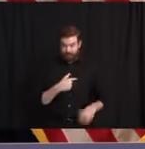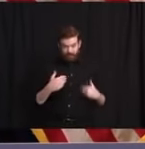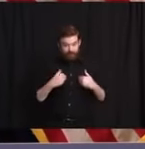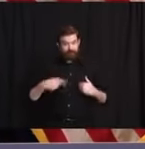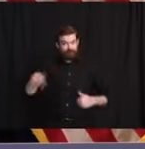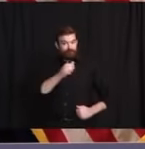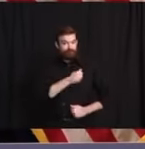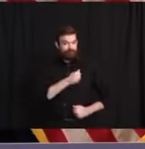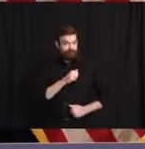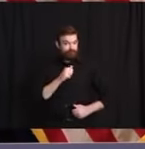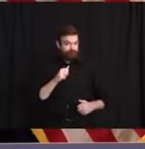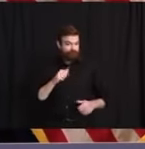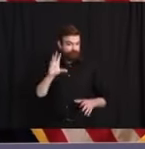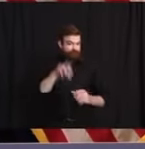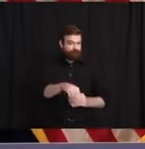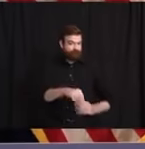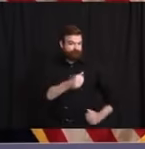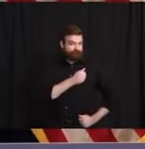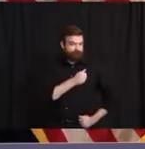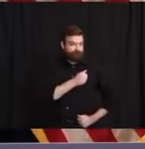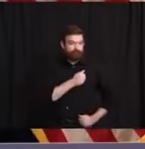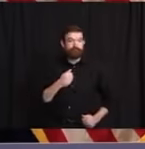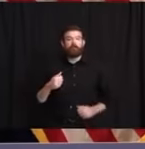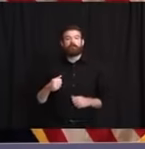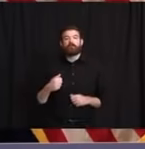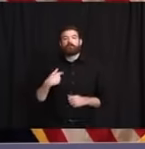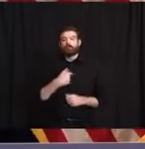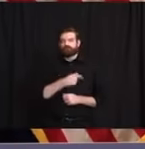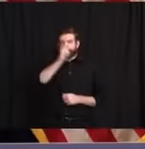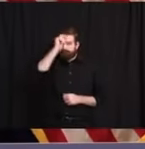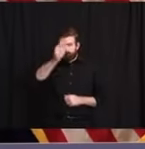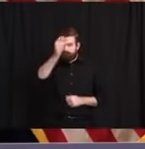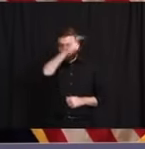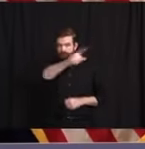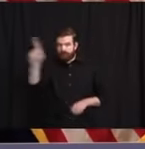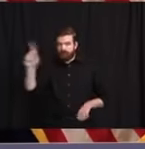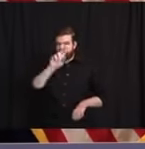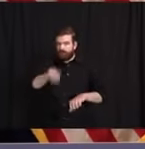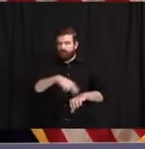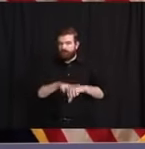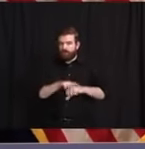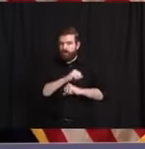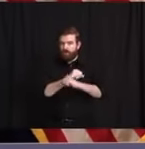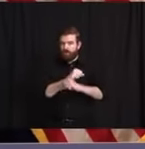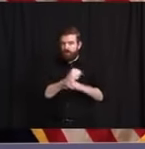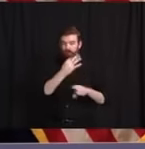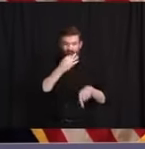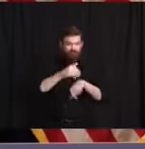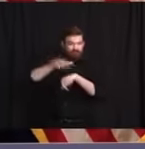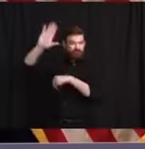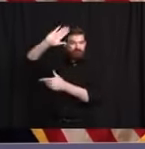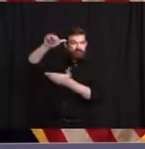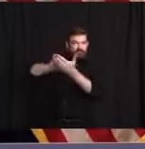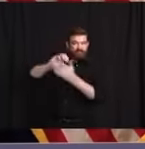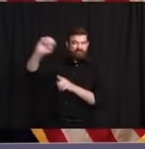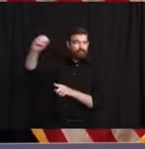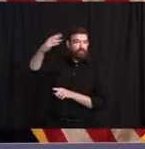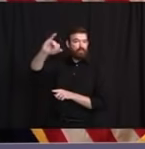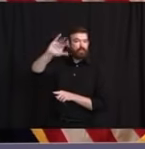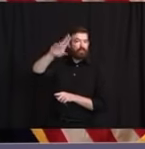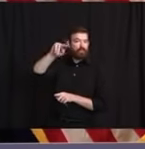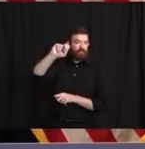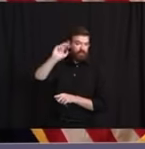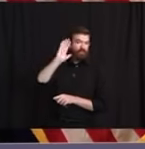bless you, a group of members of our National Guard who will be deploying to the Middle East in mid-June. So this is about our